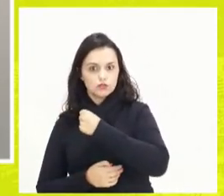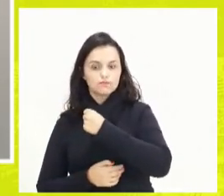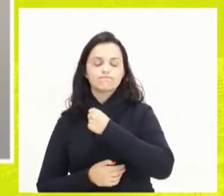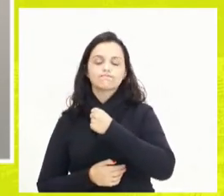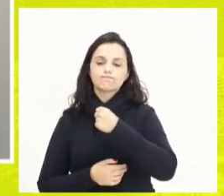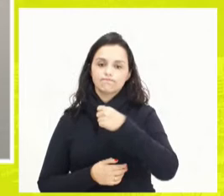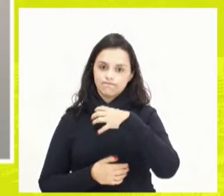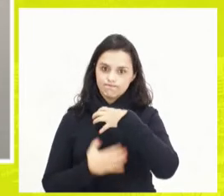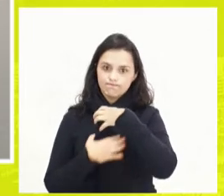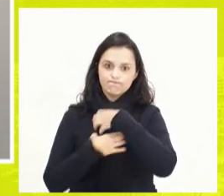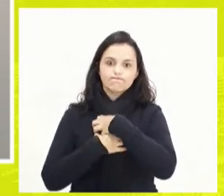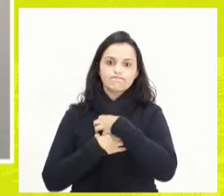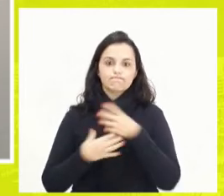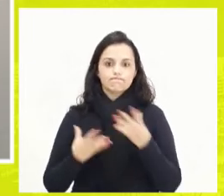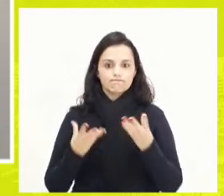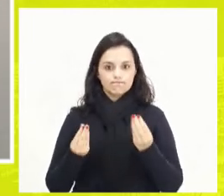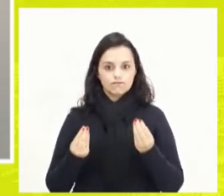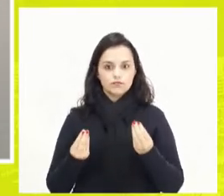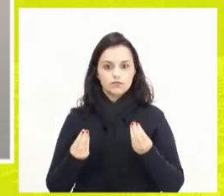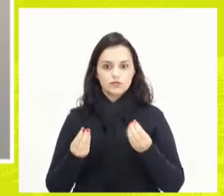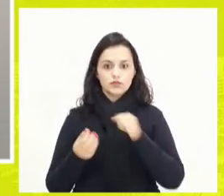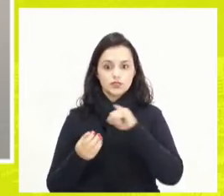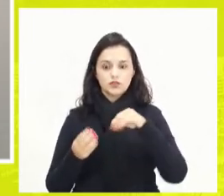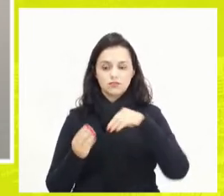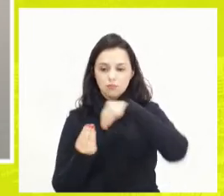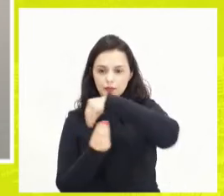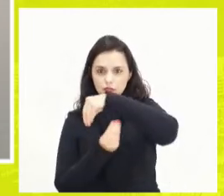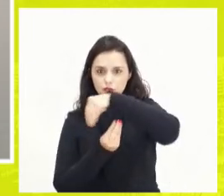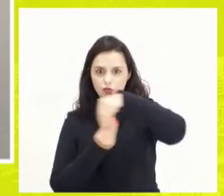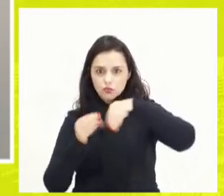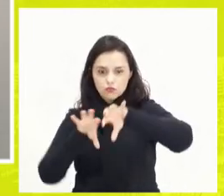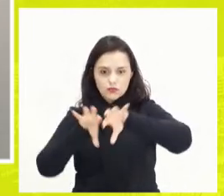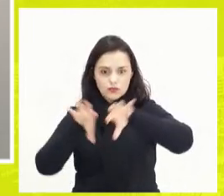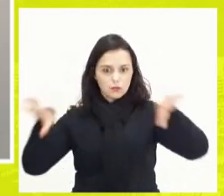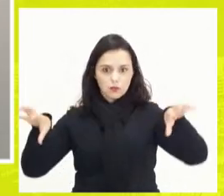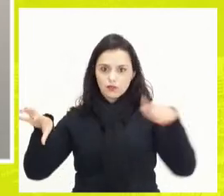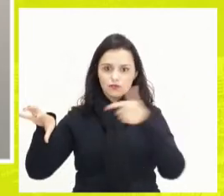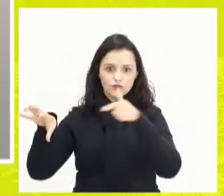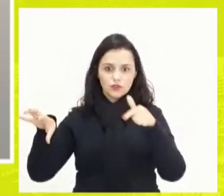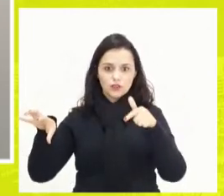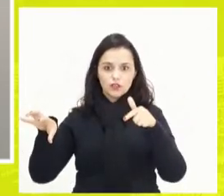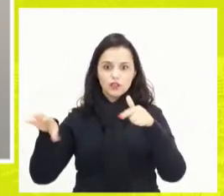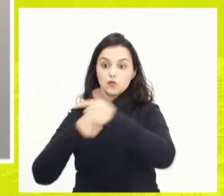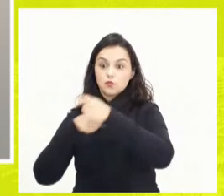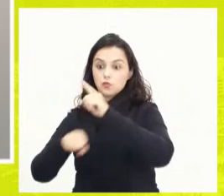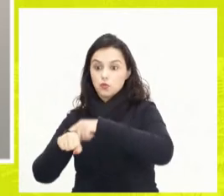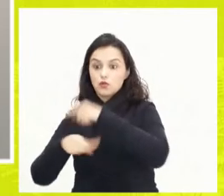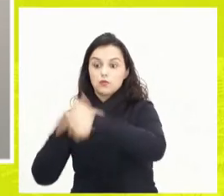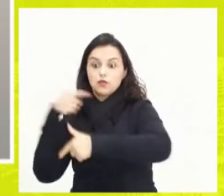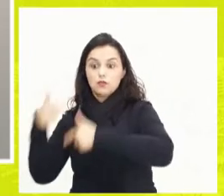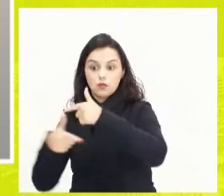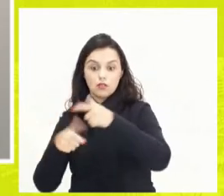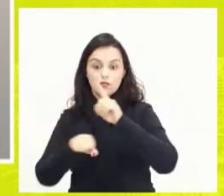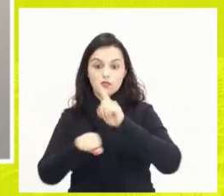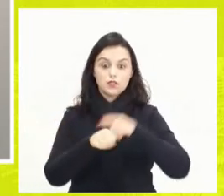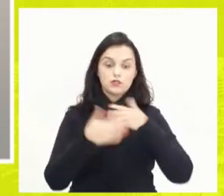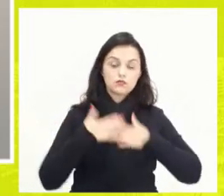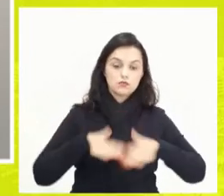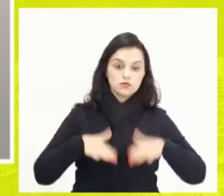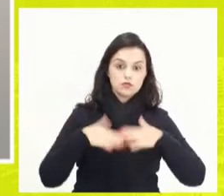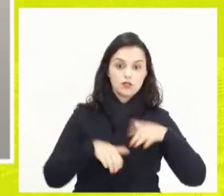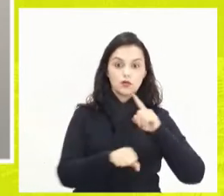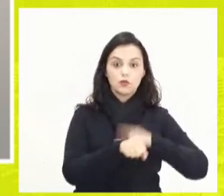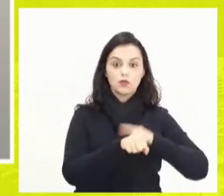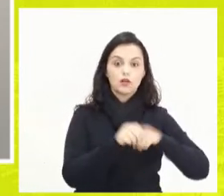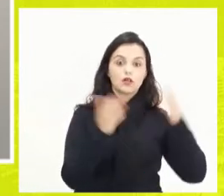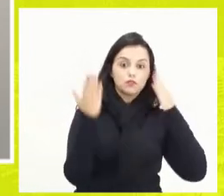reporter brings great impact and the non-separation of the working hours though the time to rest the time for